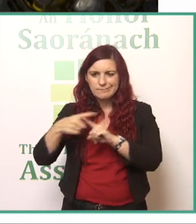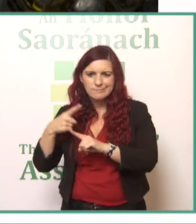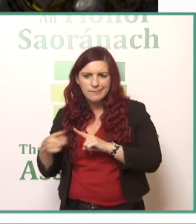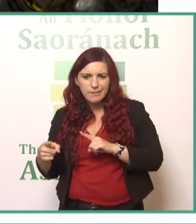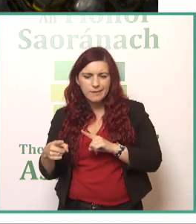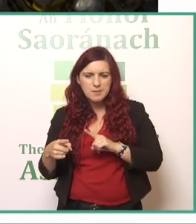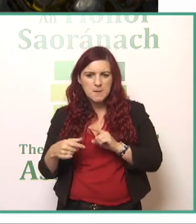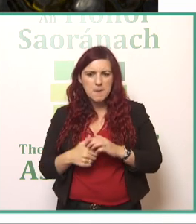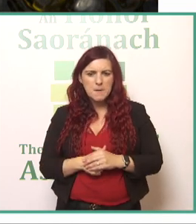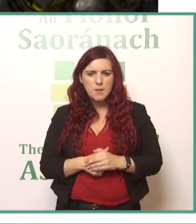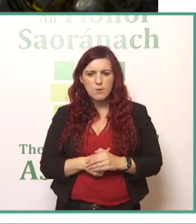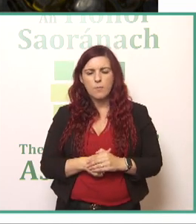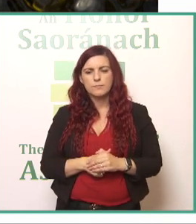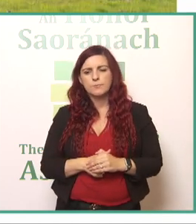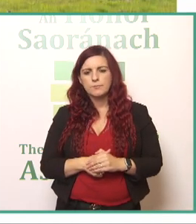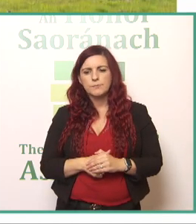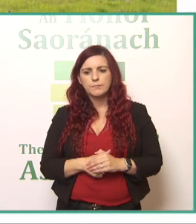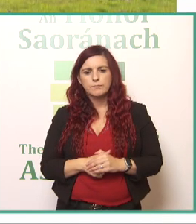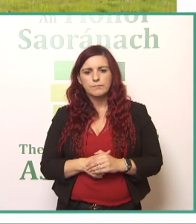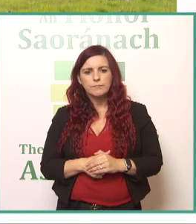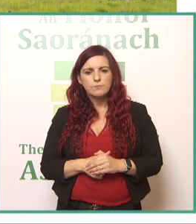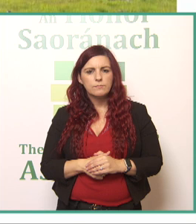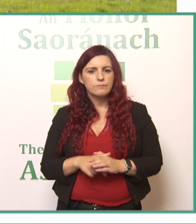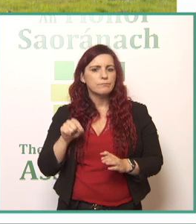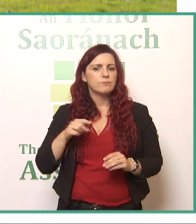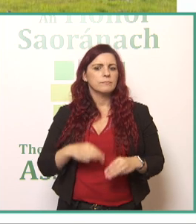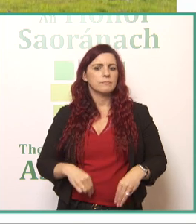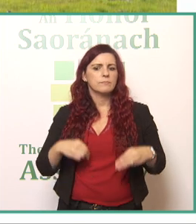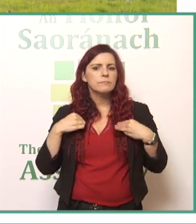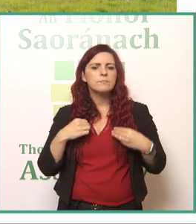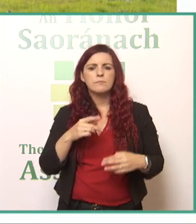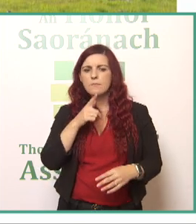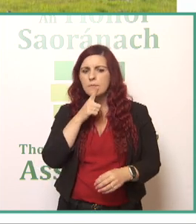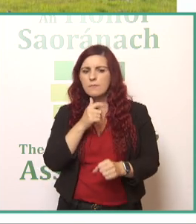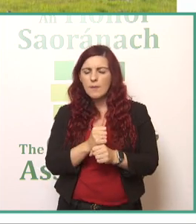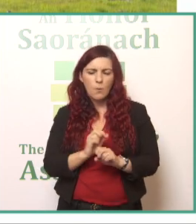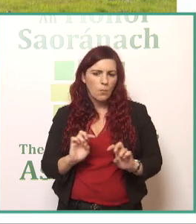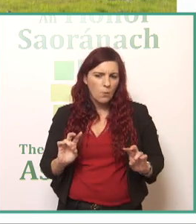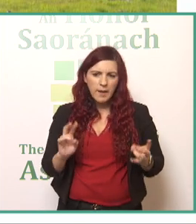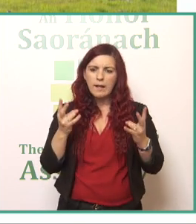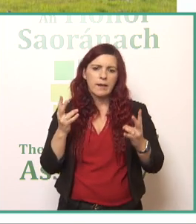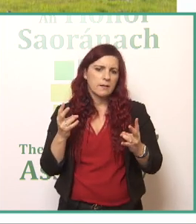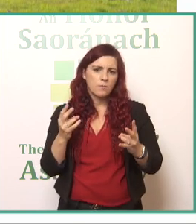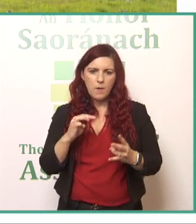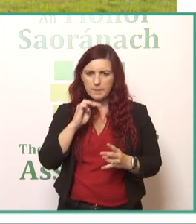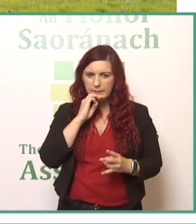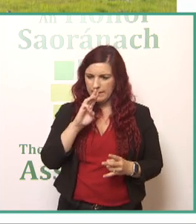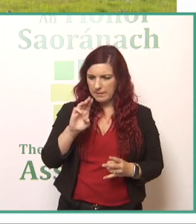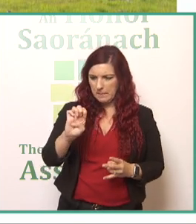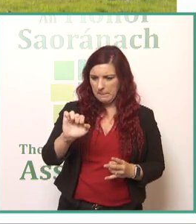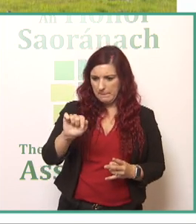within the soil then as well. So this morning I'm going to give you a whistle-stop tour of what are